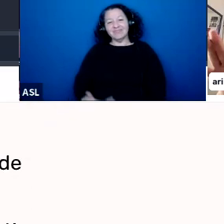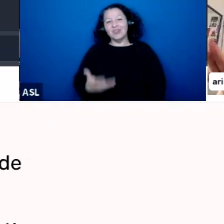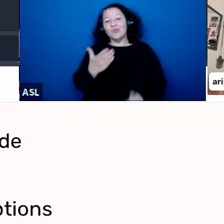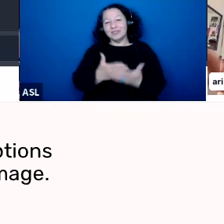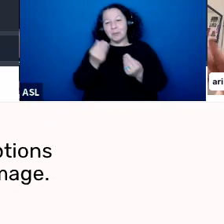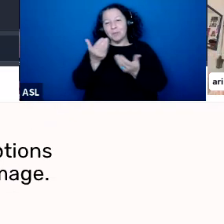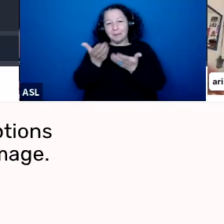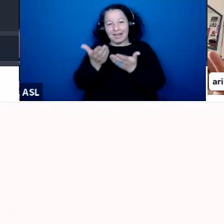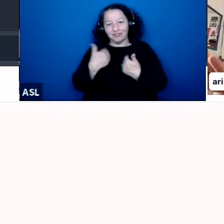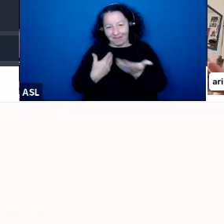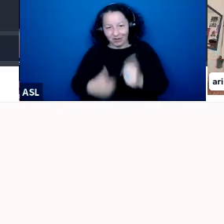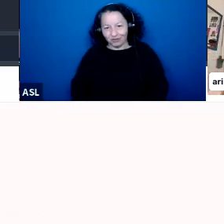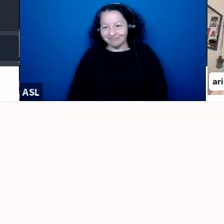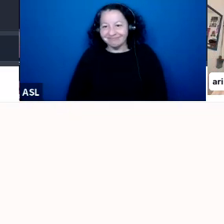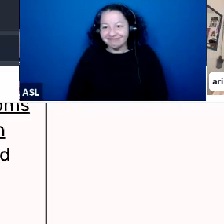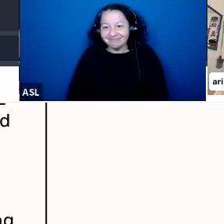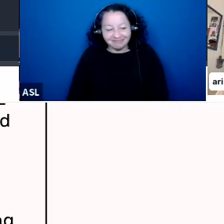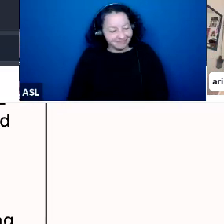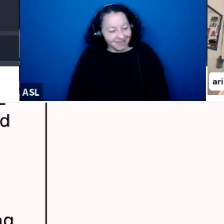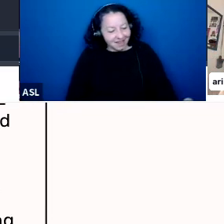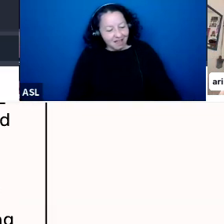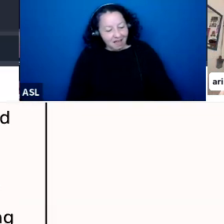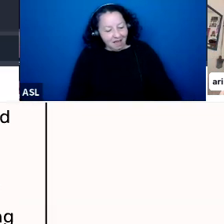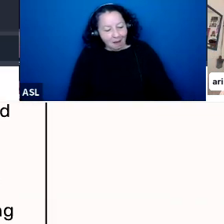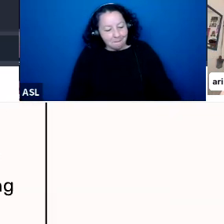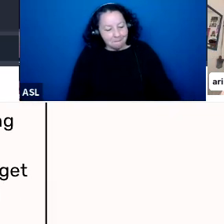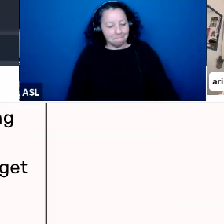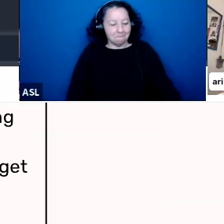Yeah, some like recommendations.